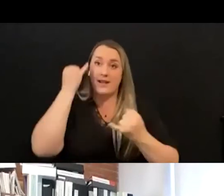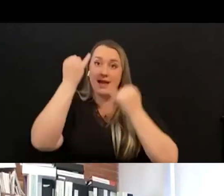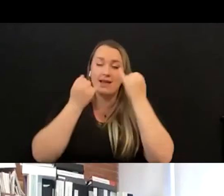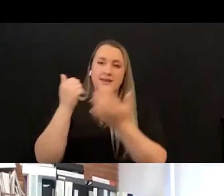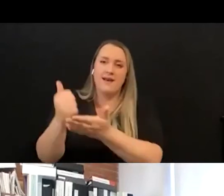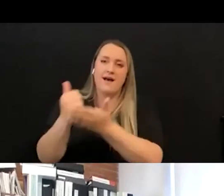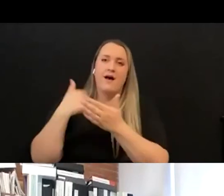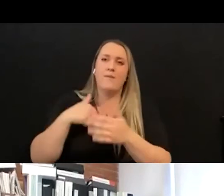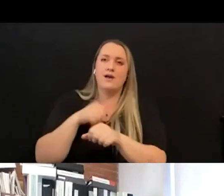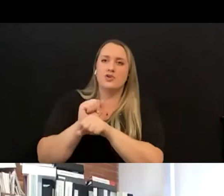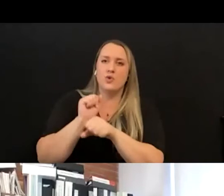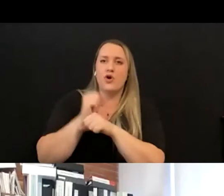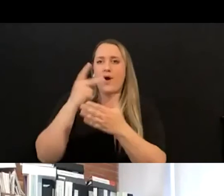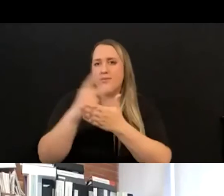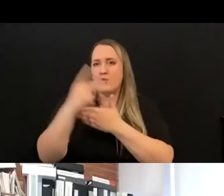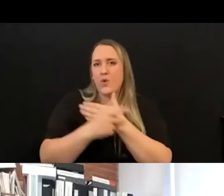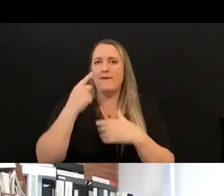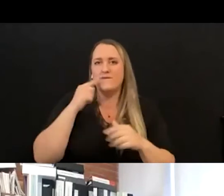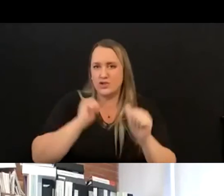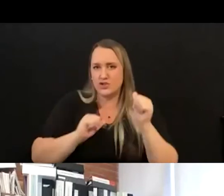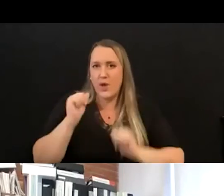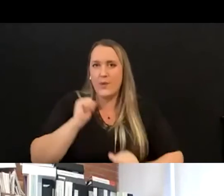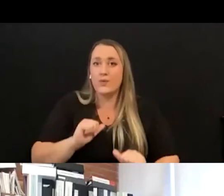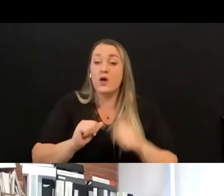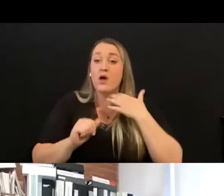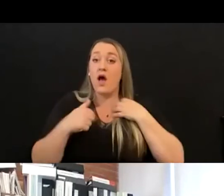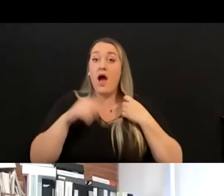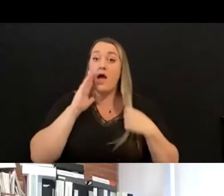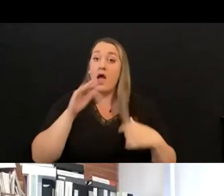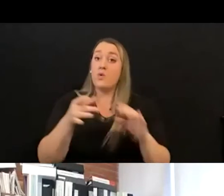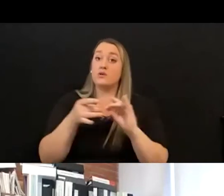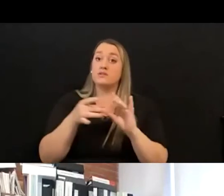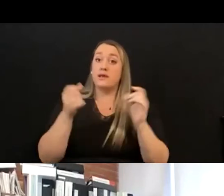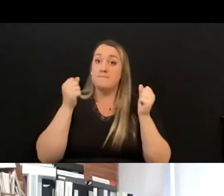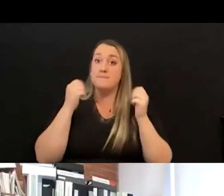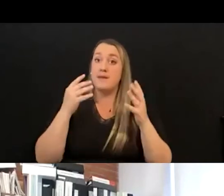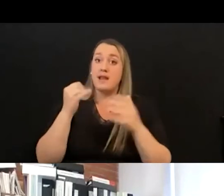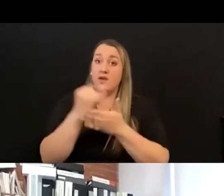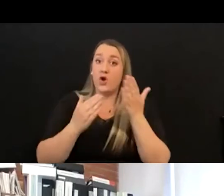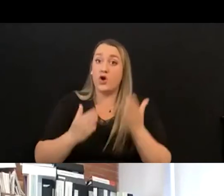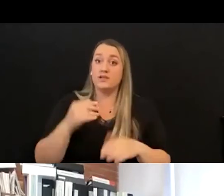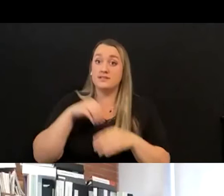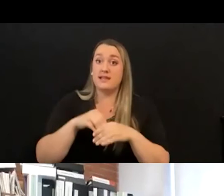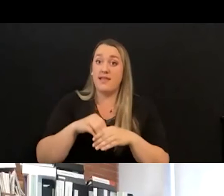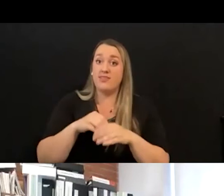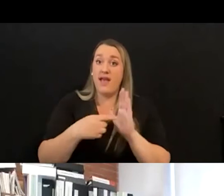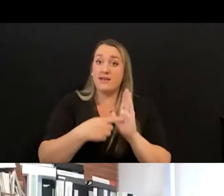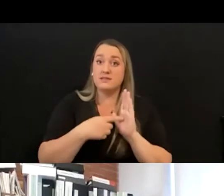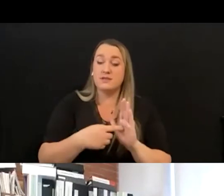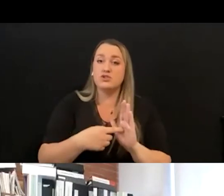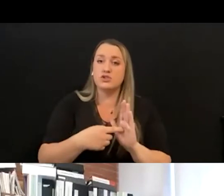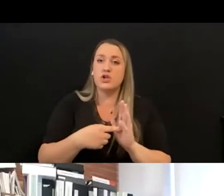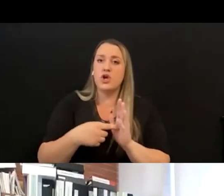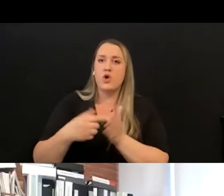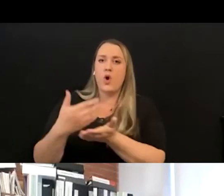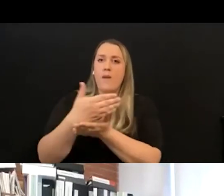us on programming for the show. And I will say that many of the artists in the exhibition were part of